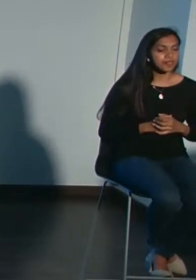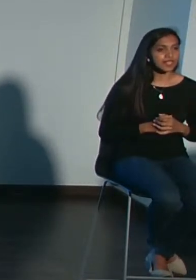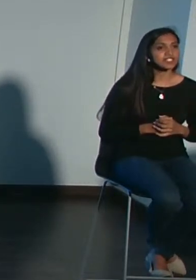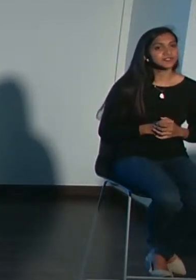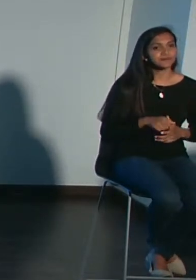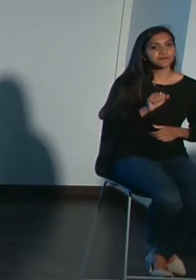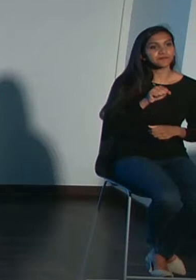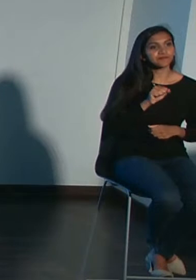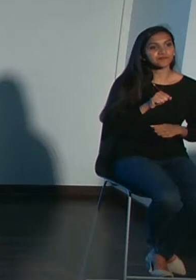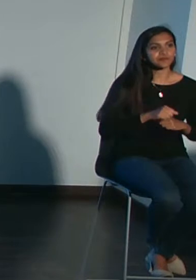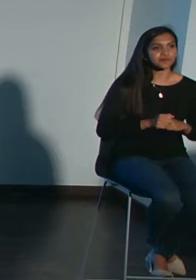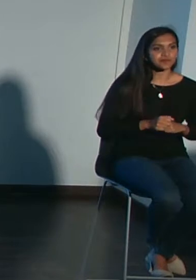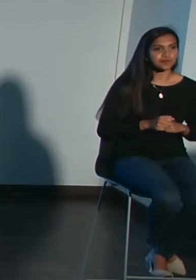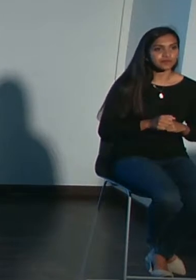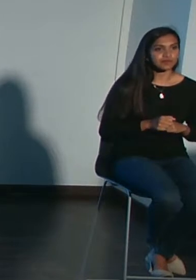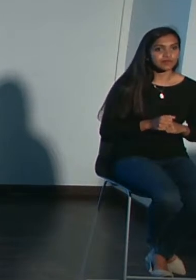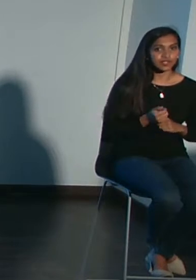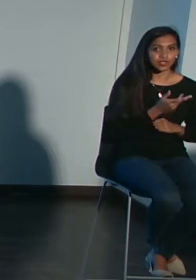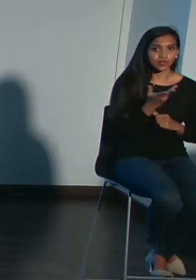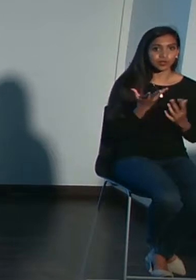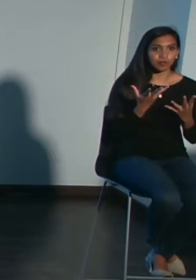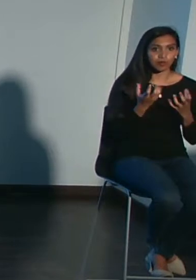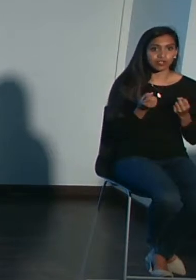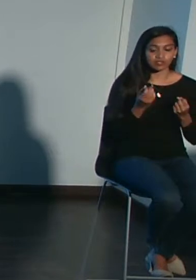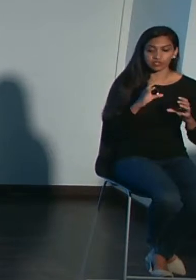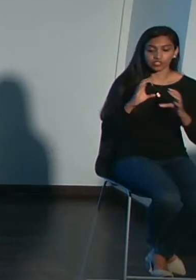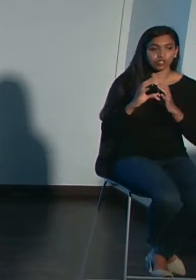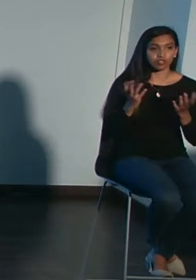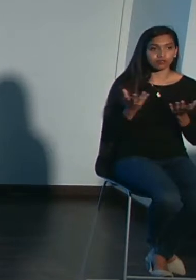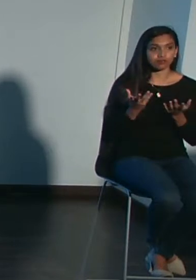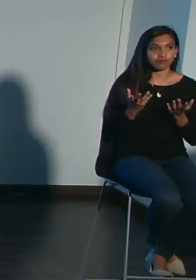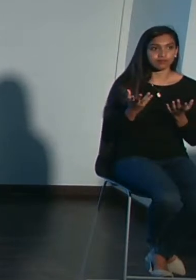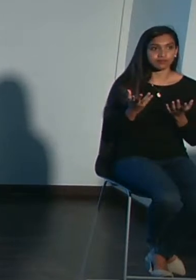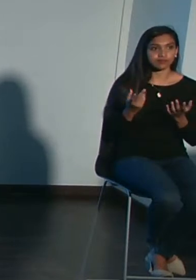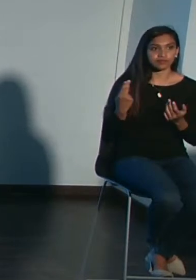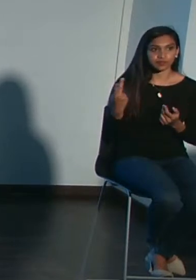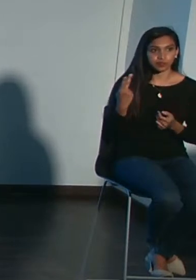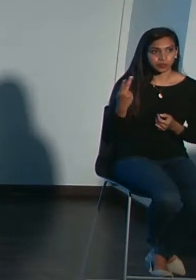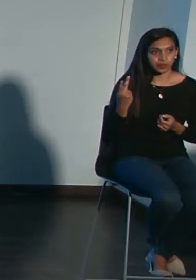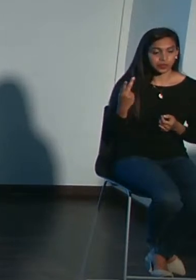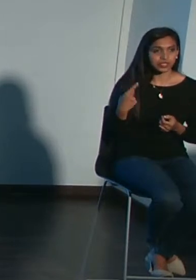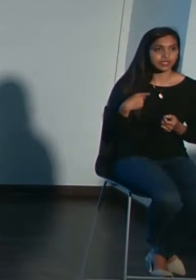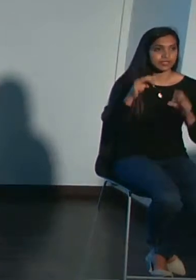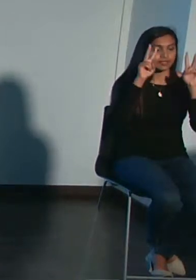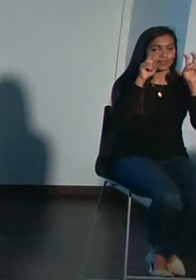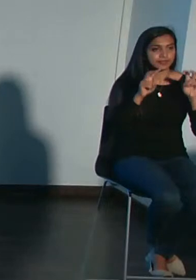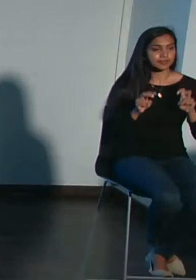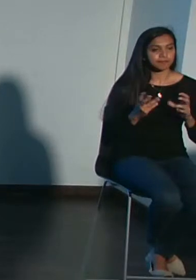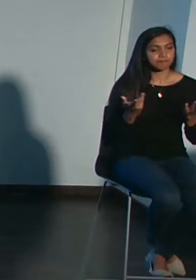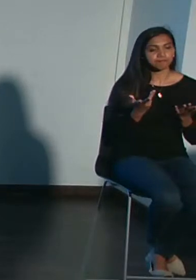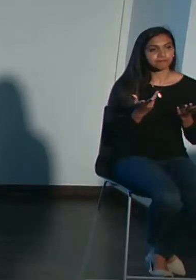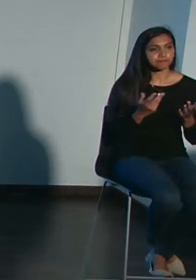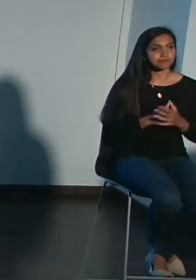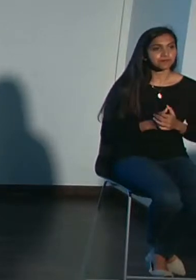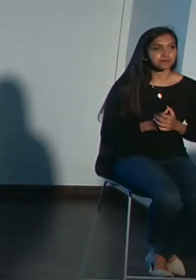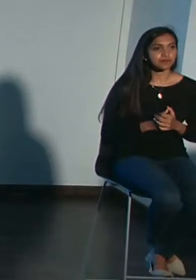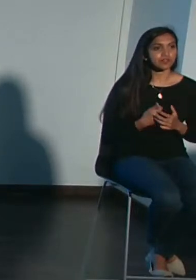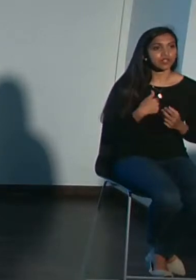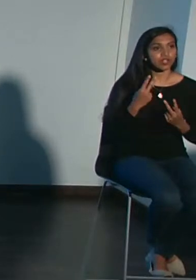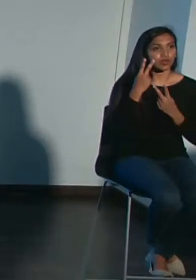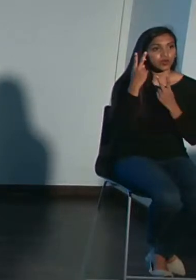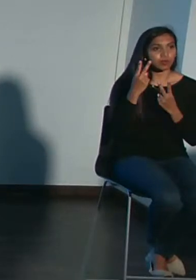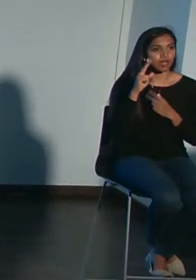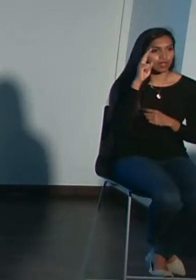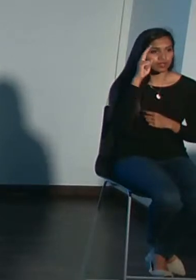think what we would like to talk about in our brief conversation um, is also working from